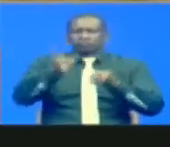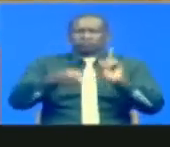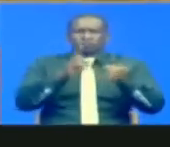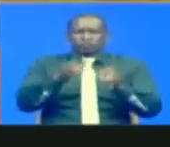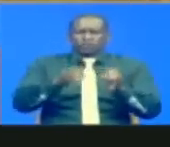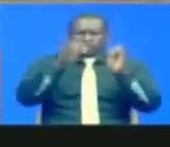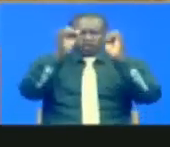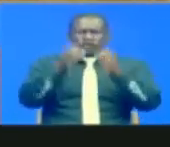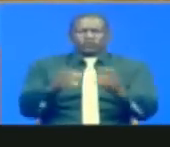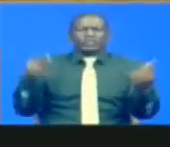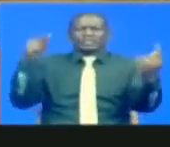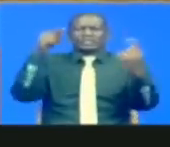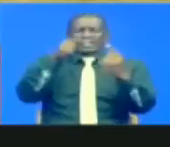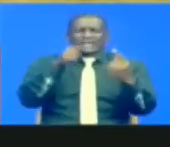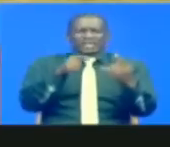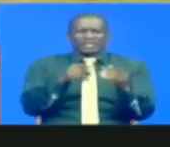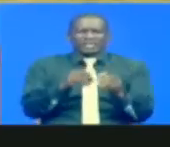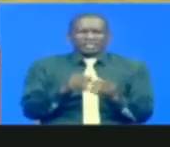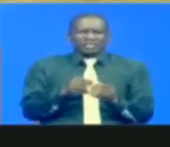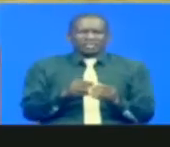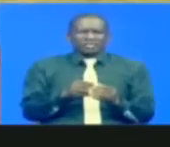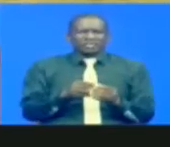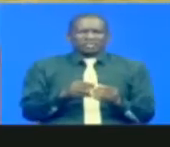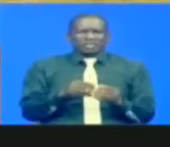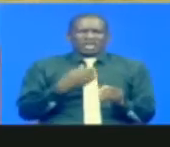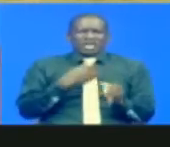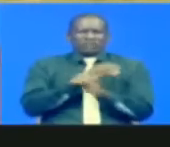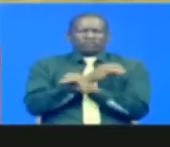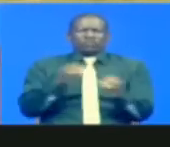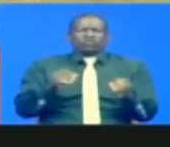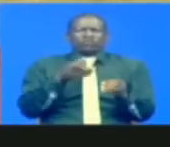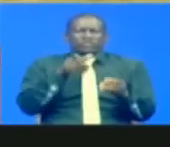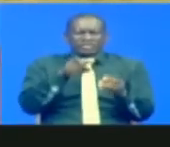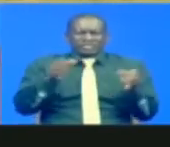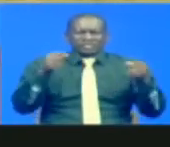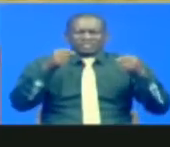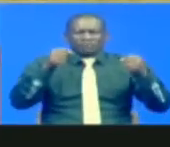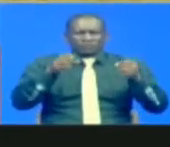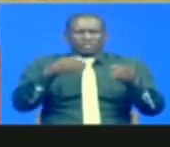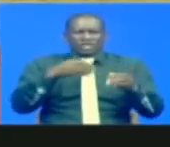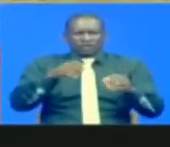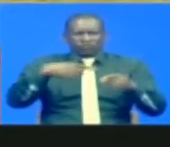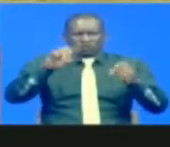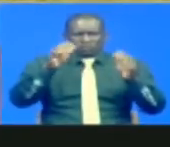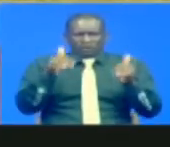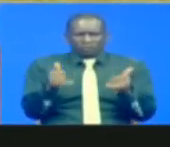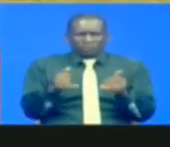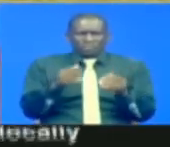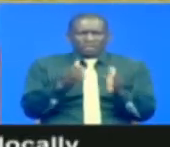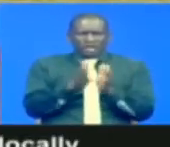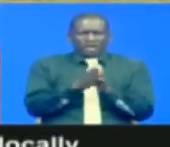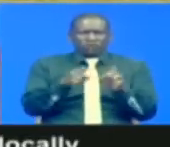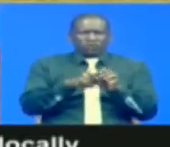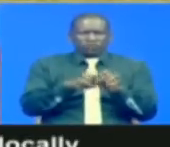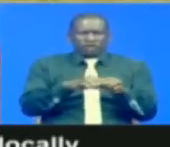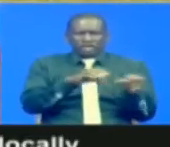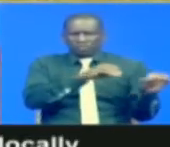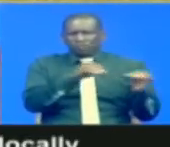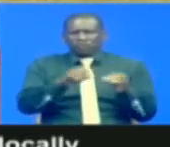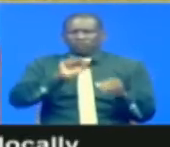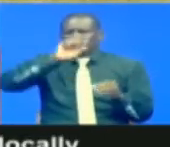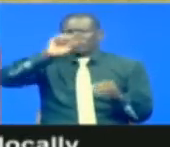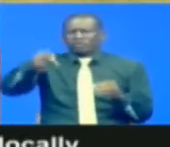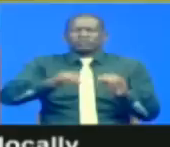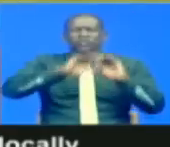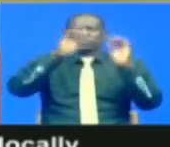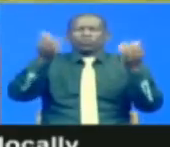is to focus on World Cross first because I don't have that title. And from there, I'm looking forward to defend my title, 5,000 World